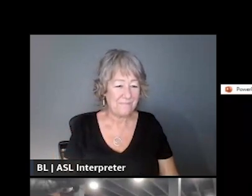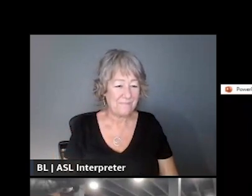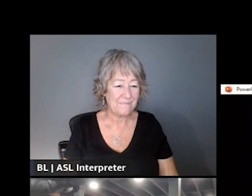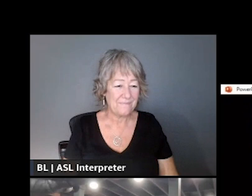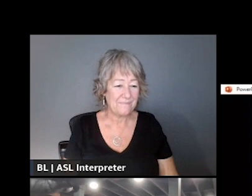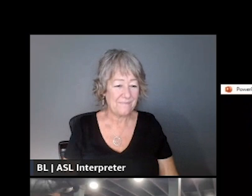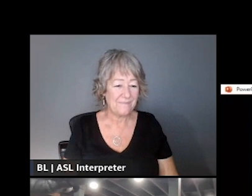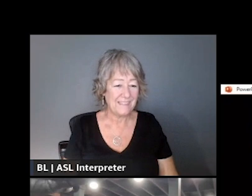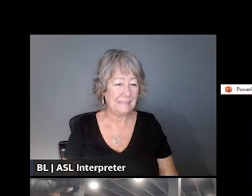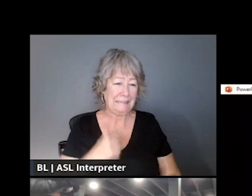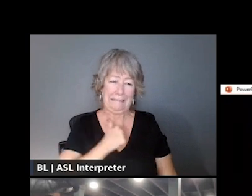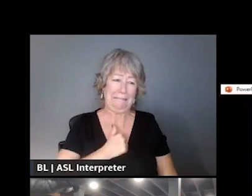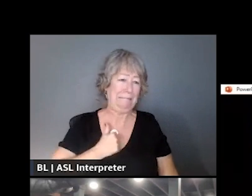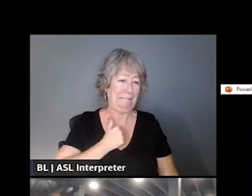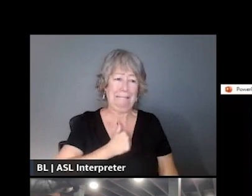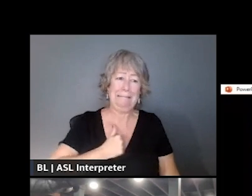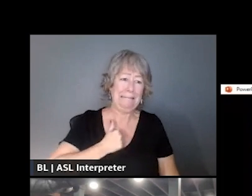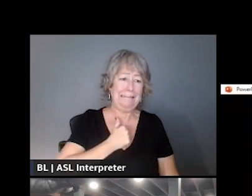So sorry.